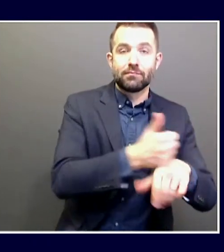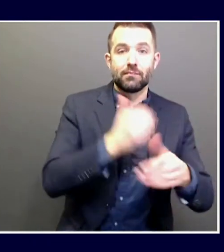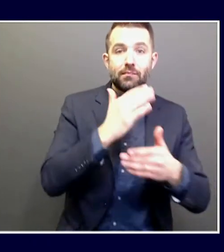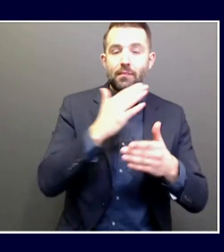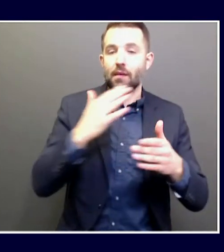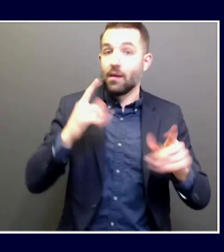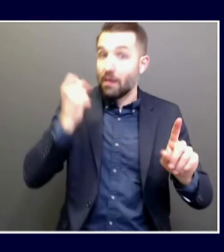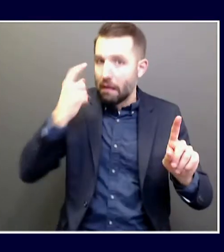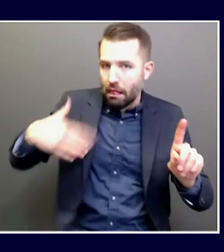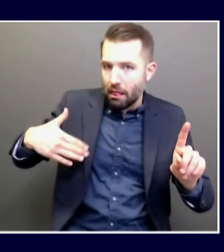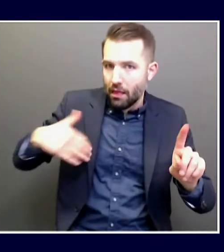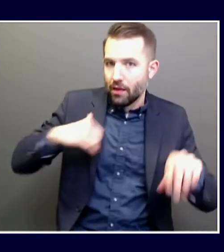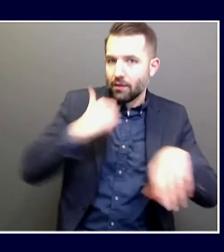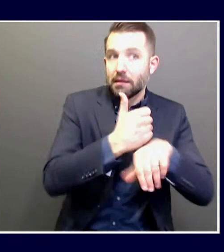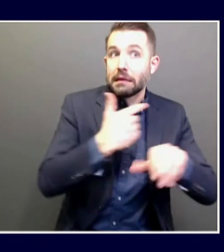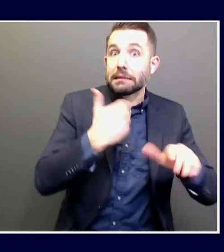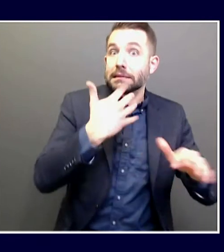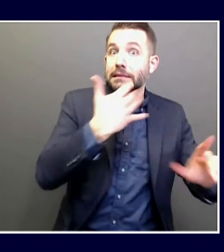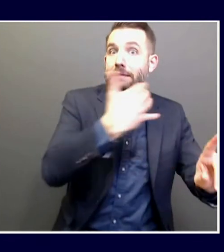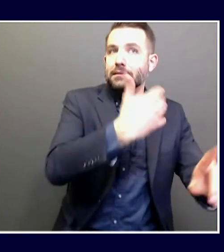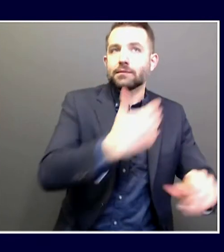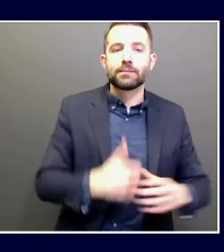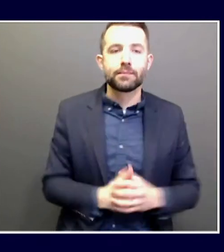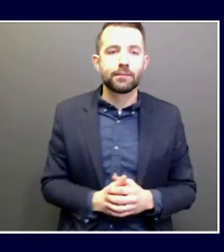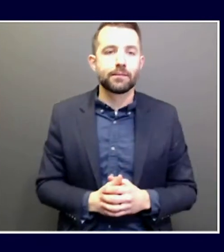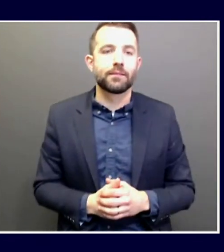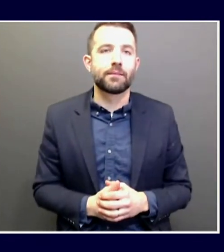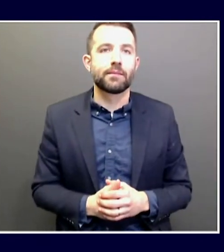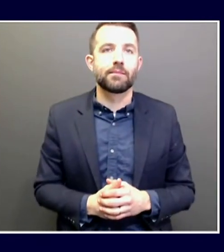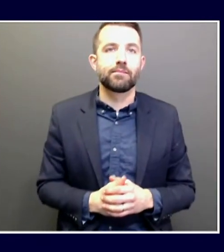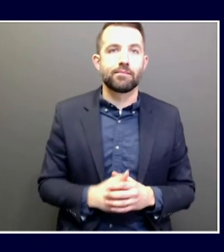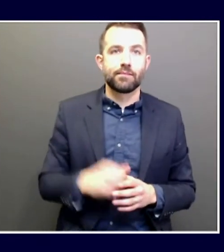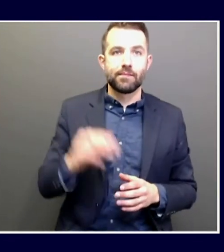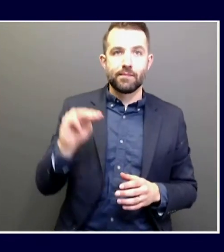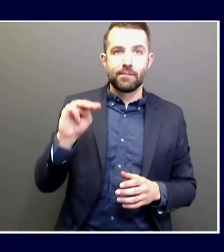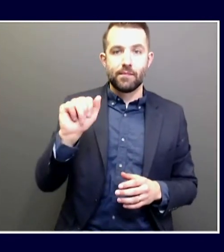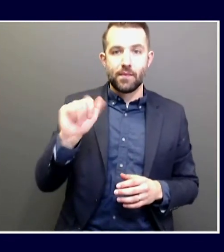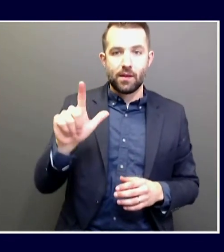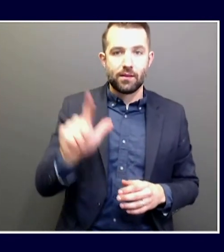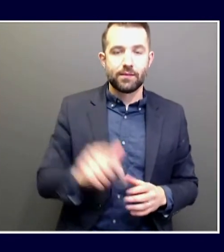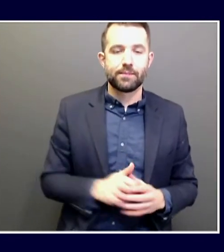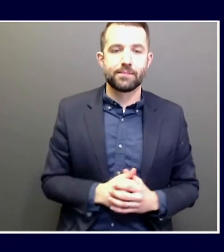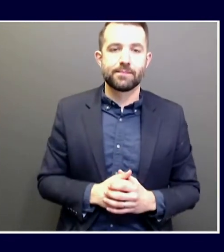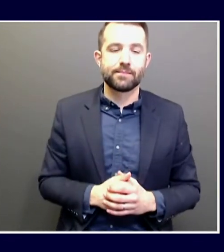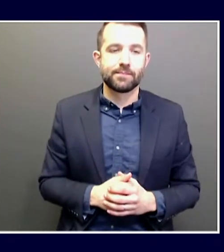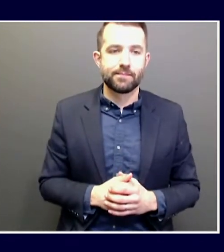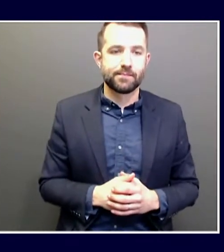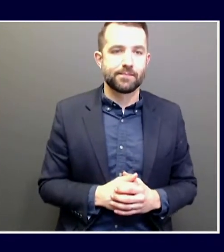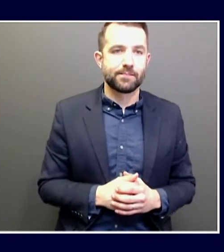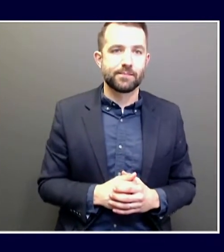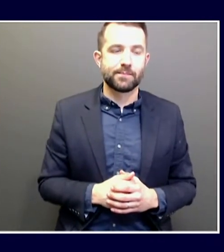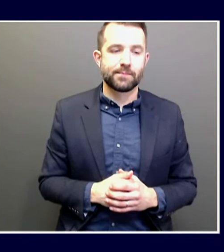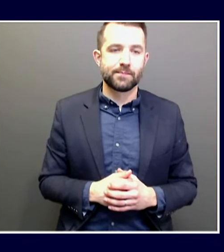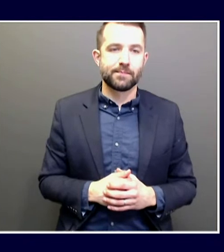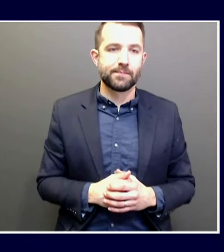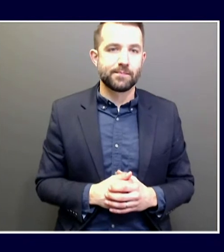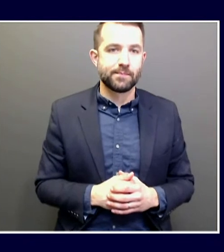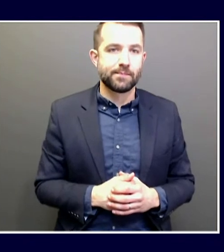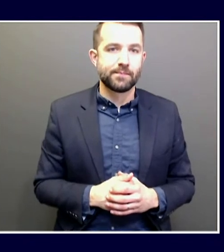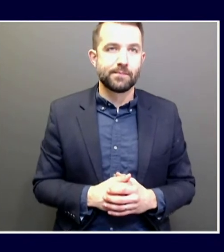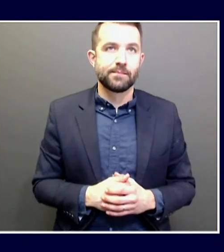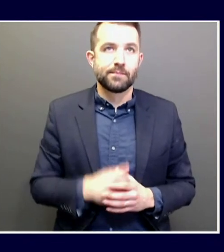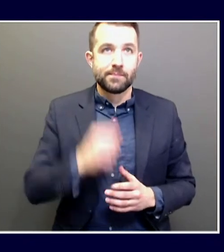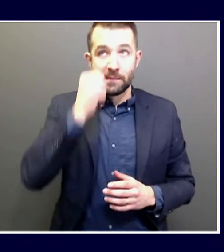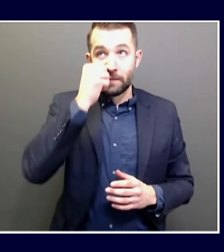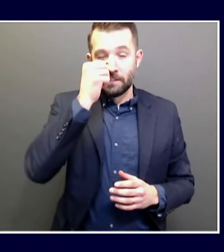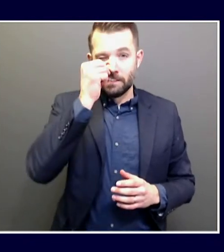you. Mel, let me turn to you next. All right. Hey, thanks, Dr. Shah. I'd like to piggyback on